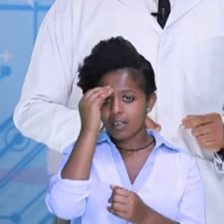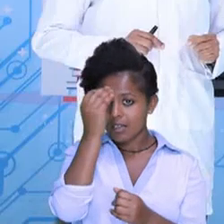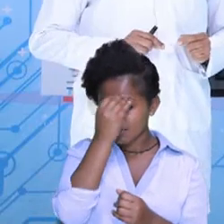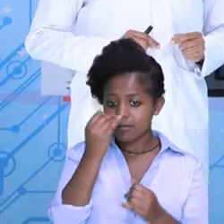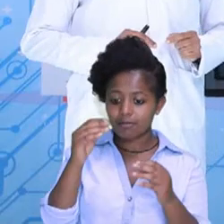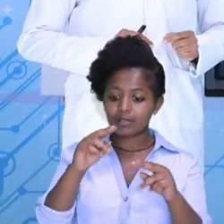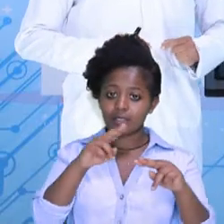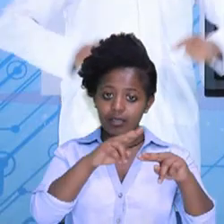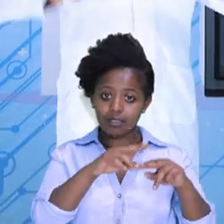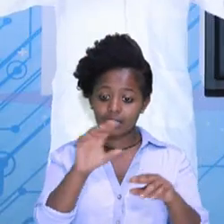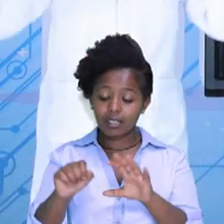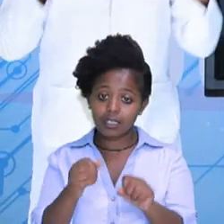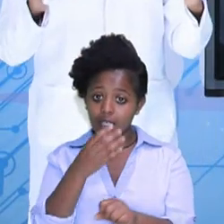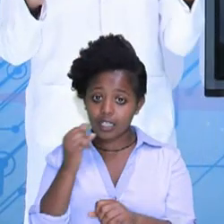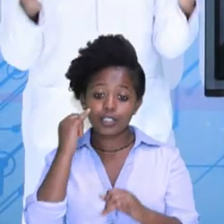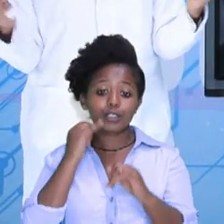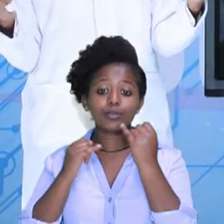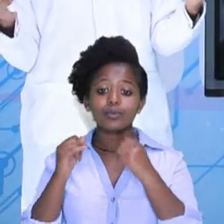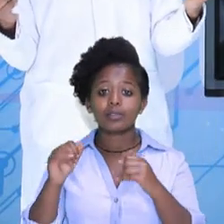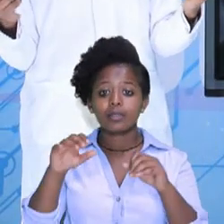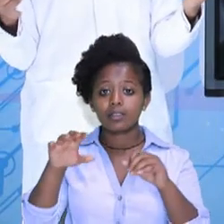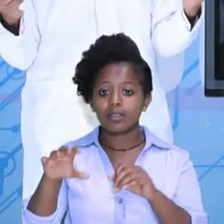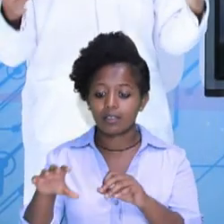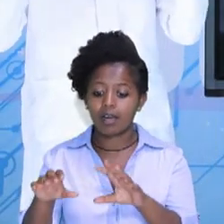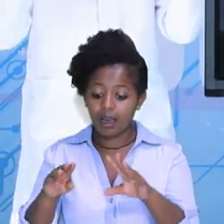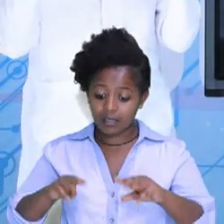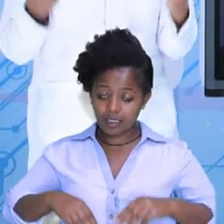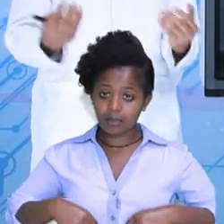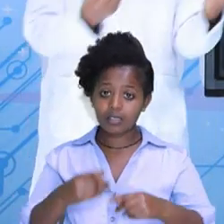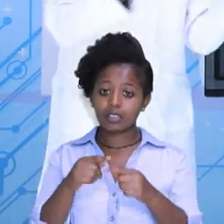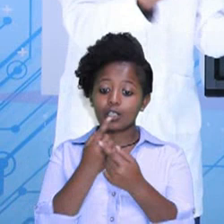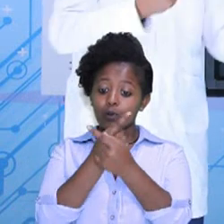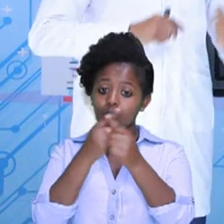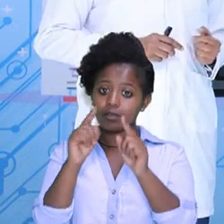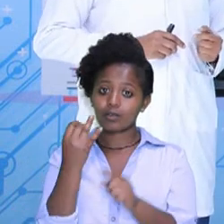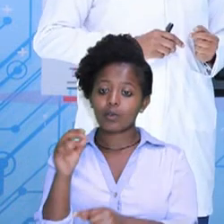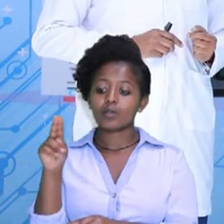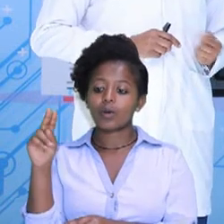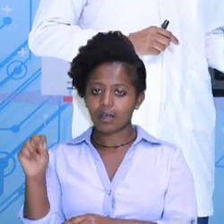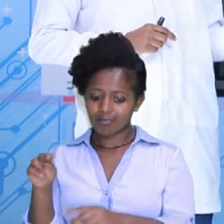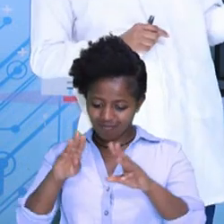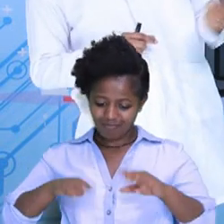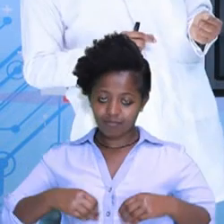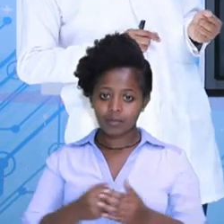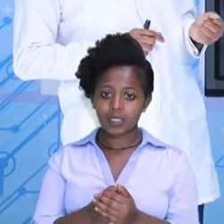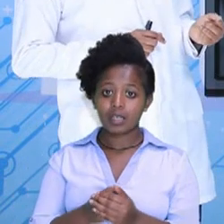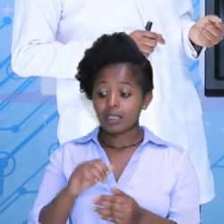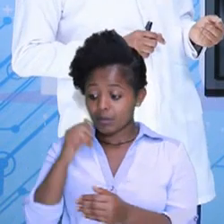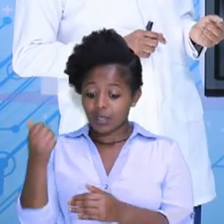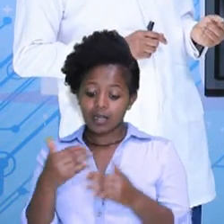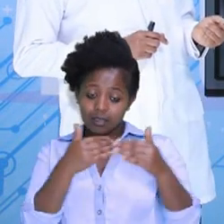state. The Jew accepted the solution of UN. On the other